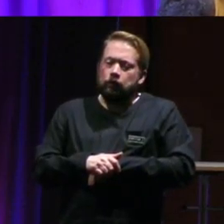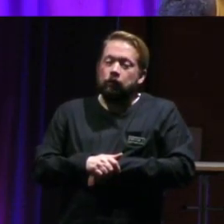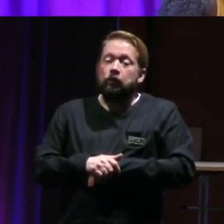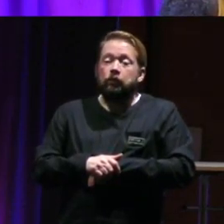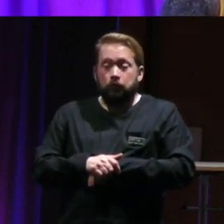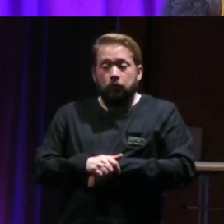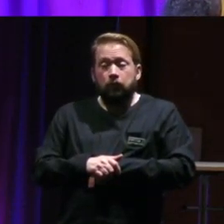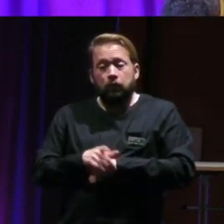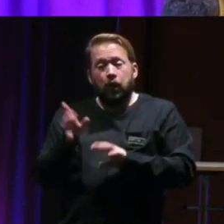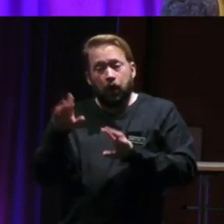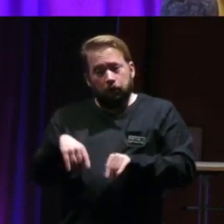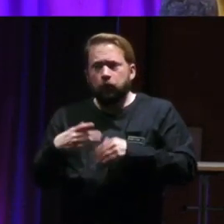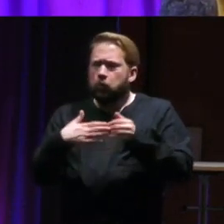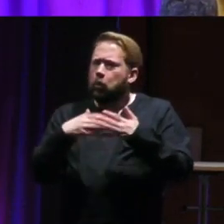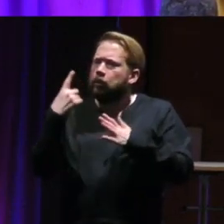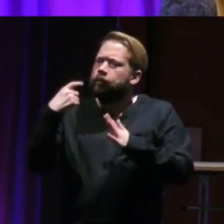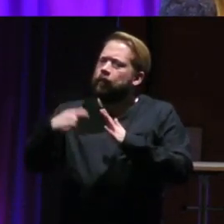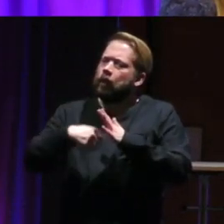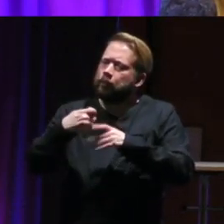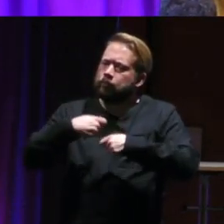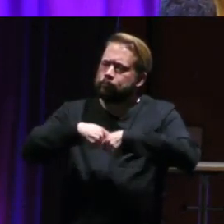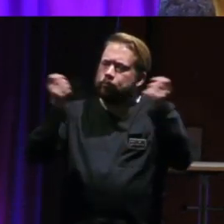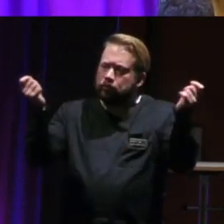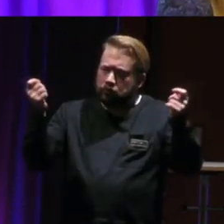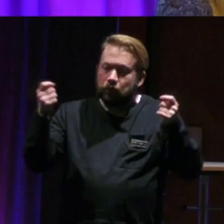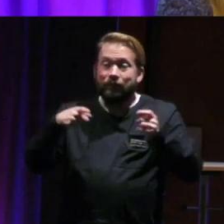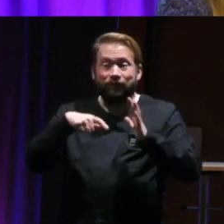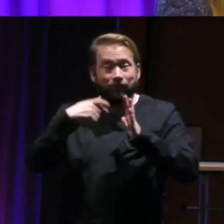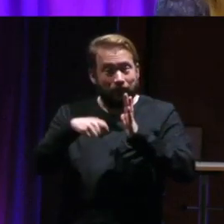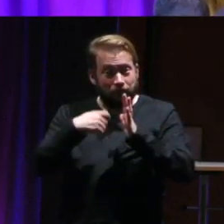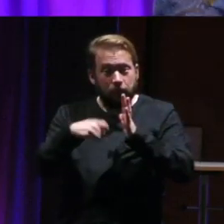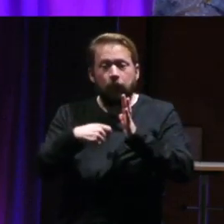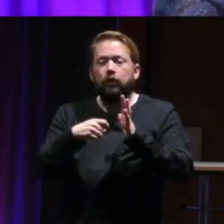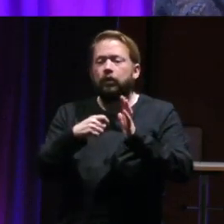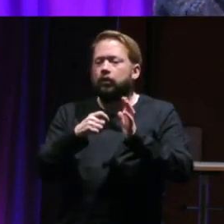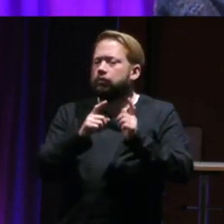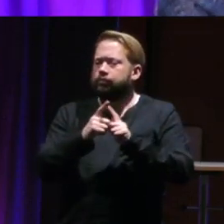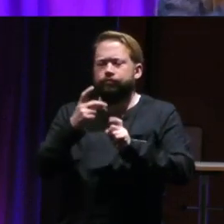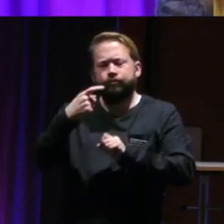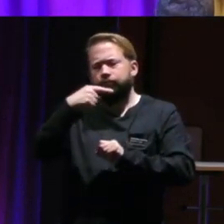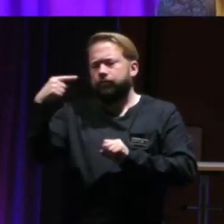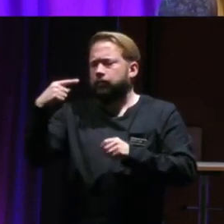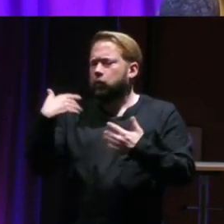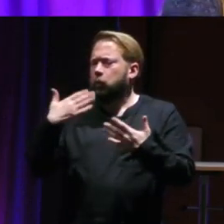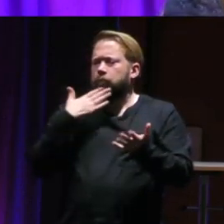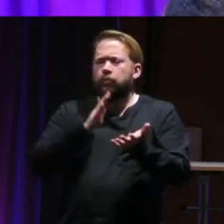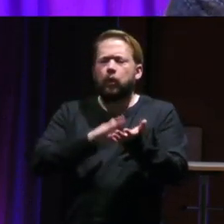in Russia for the year. It was not shown on the cinema at all.